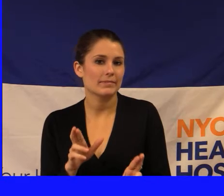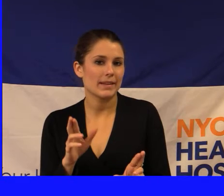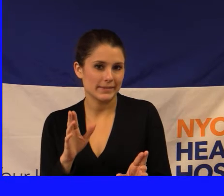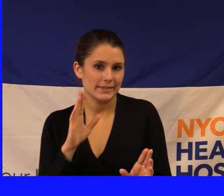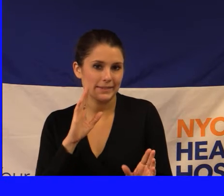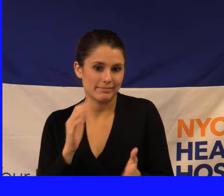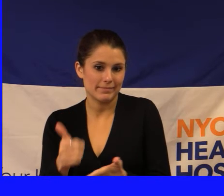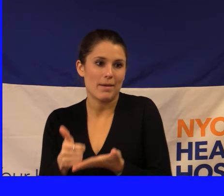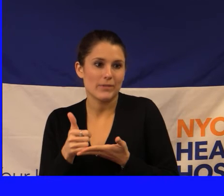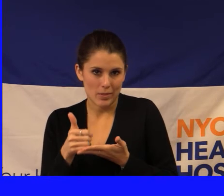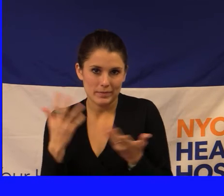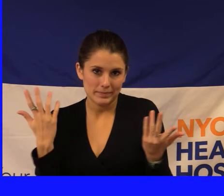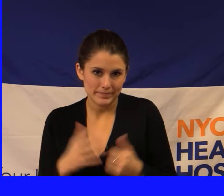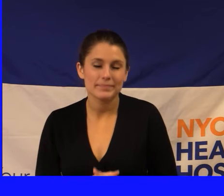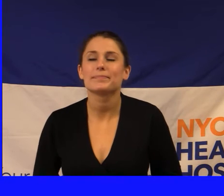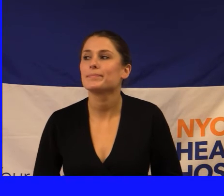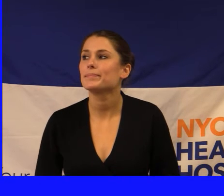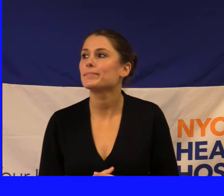given the circumstances.